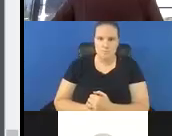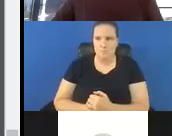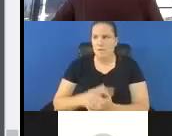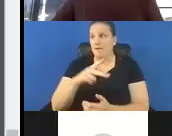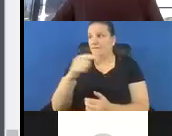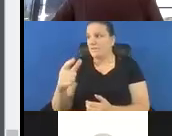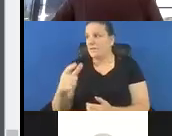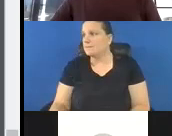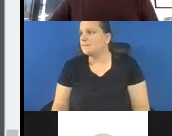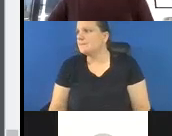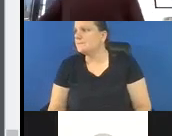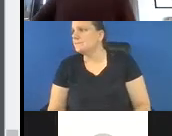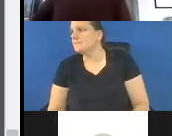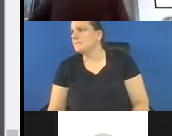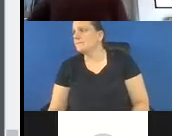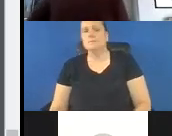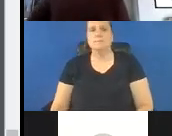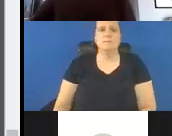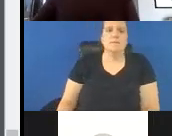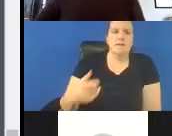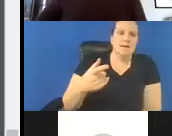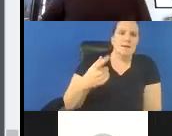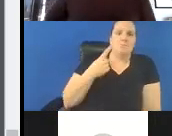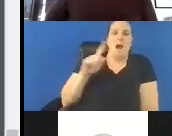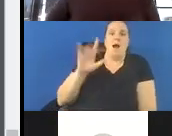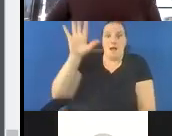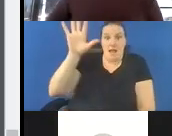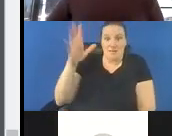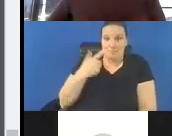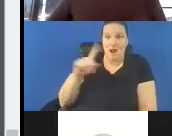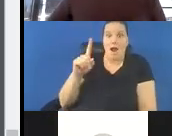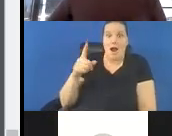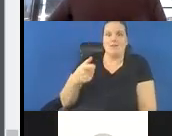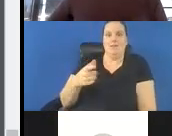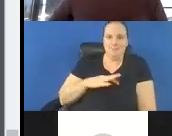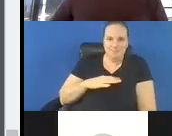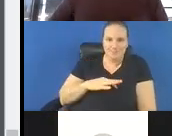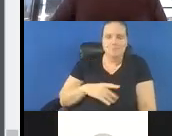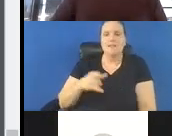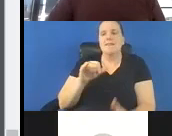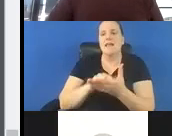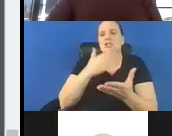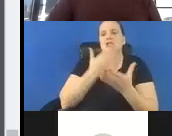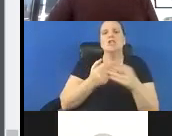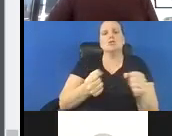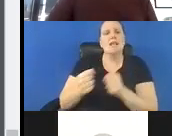Phil. Oh, I got it. Yay. I think these are all good strategies.